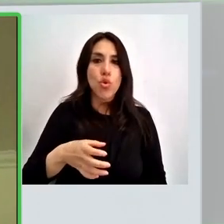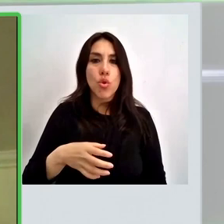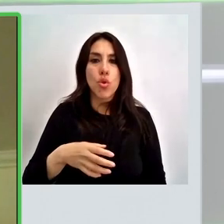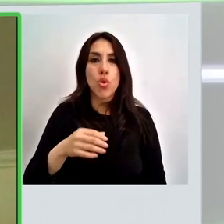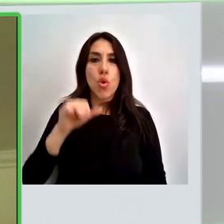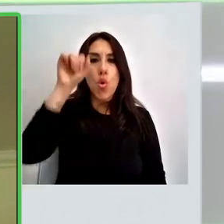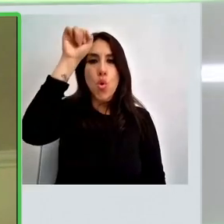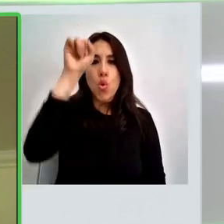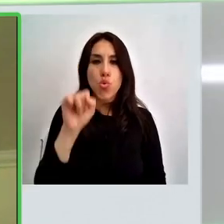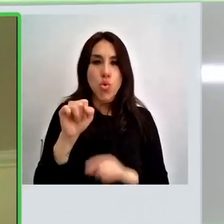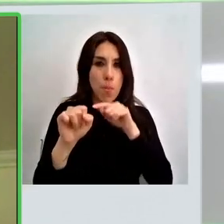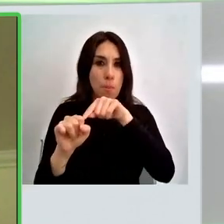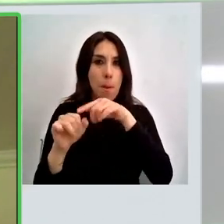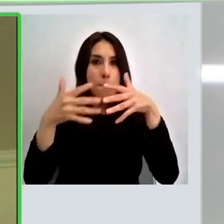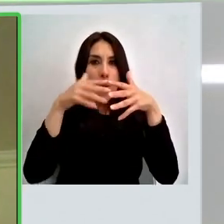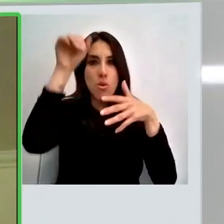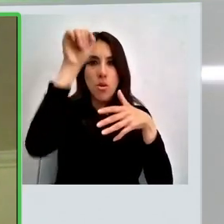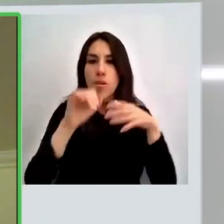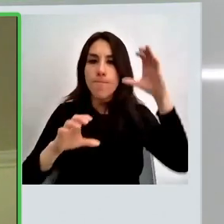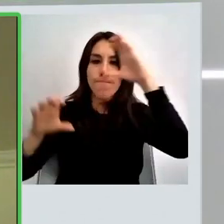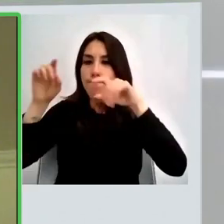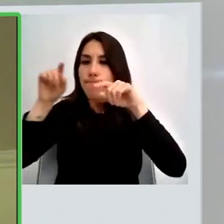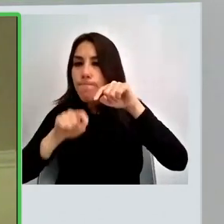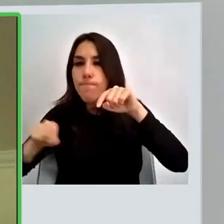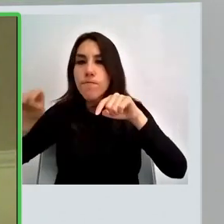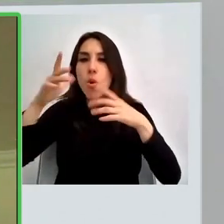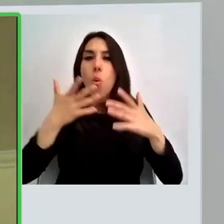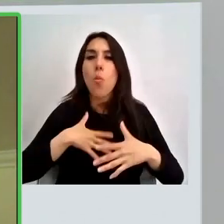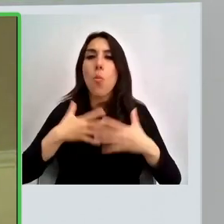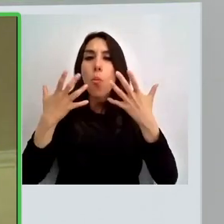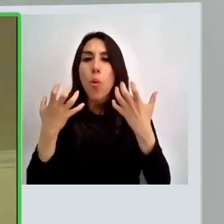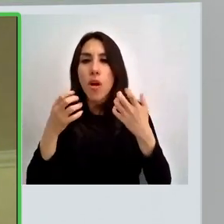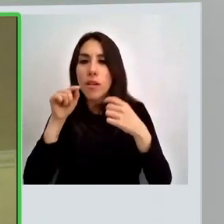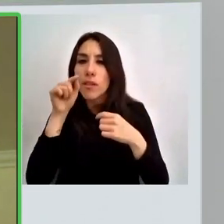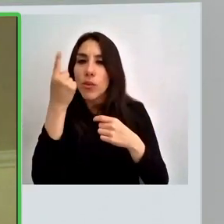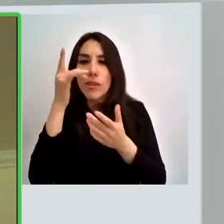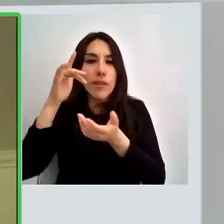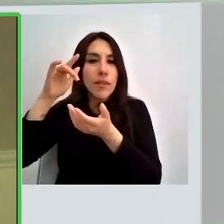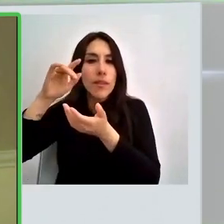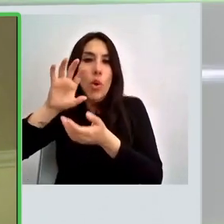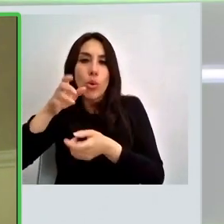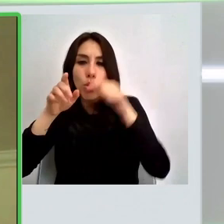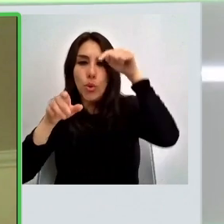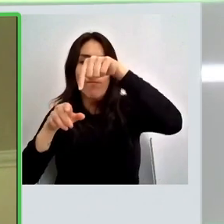And since I have been a big friend of Chile's for so many years,